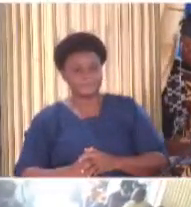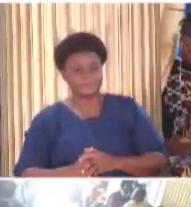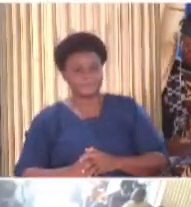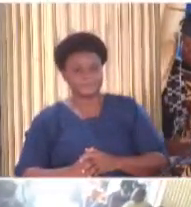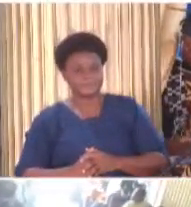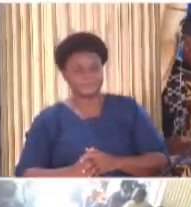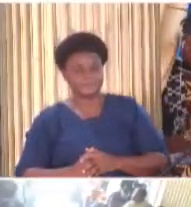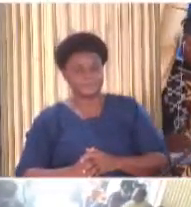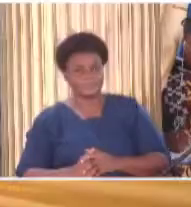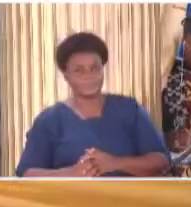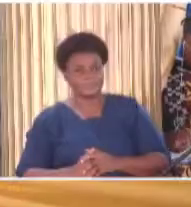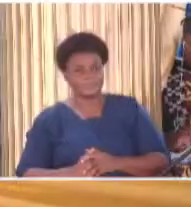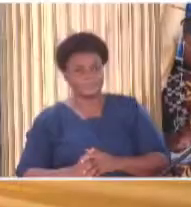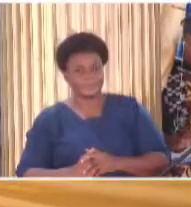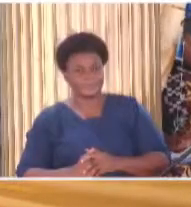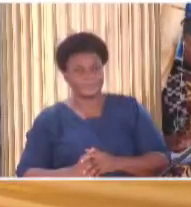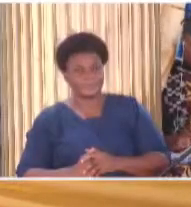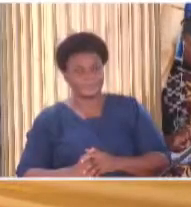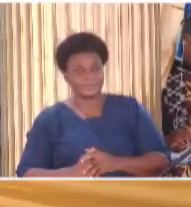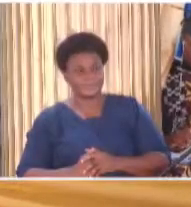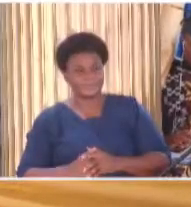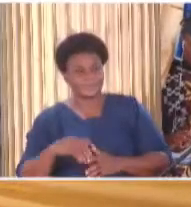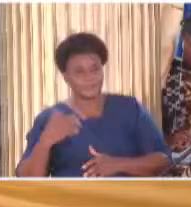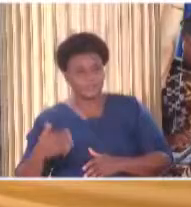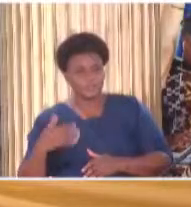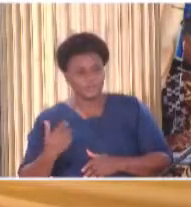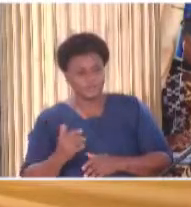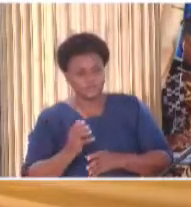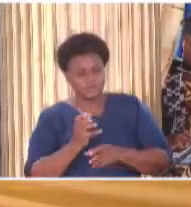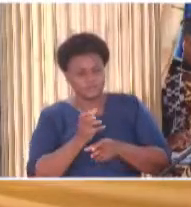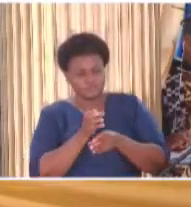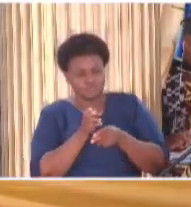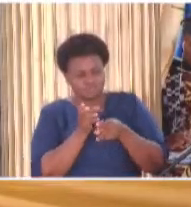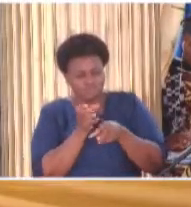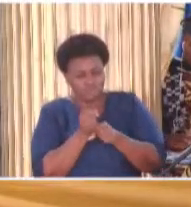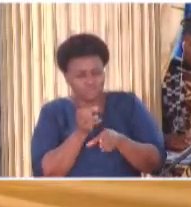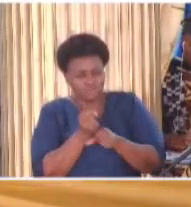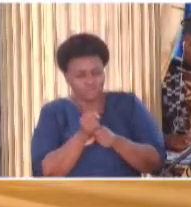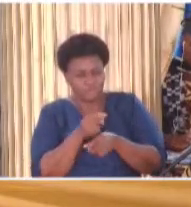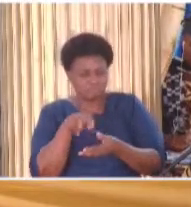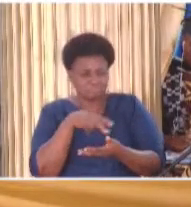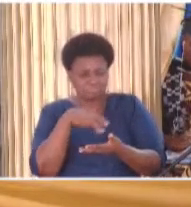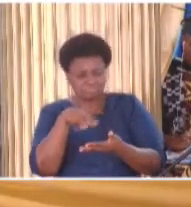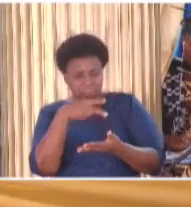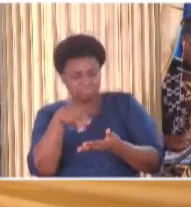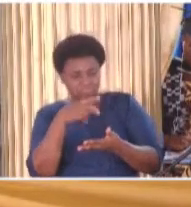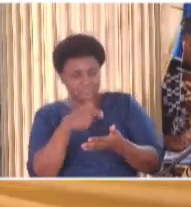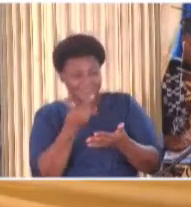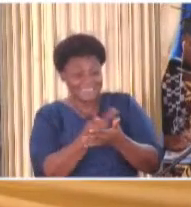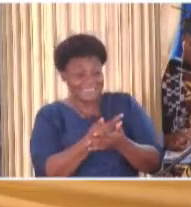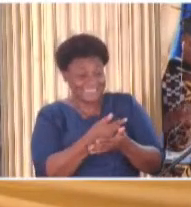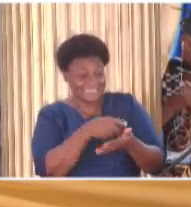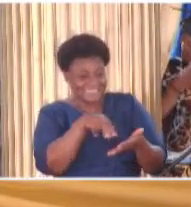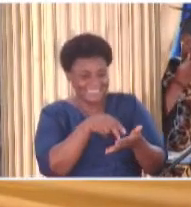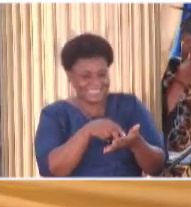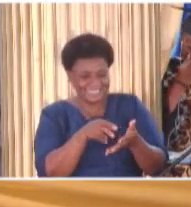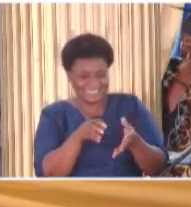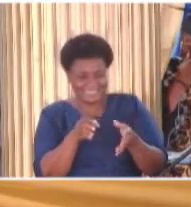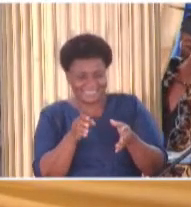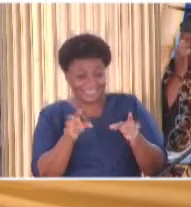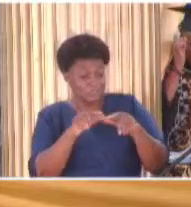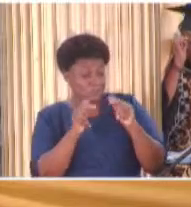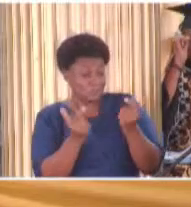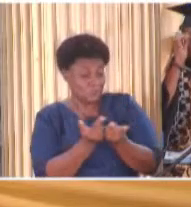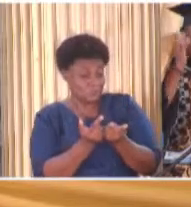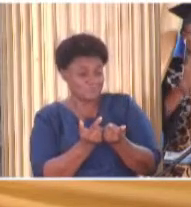We'll have a brief interlude by the Ghana Dance Ensemble. They are going